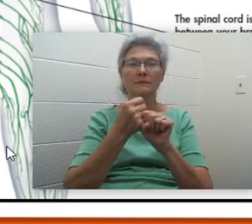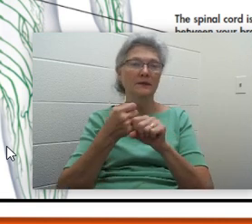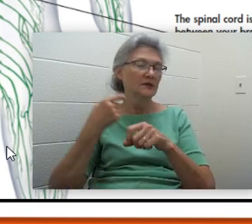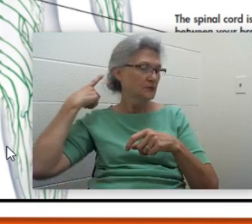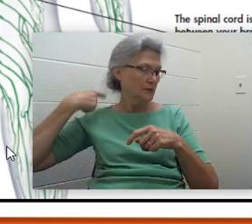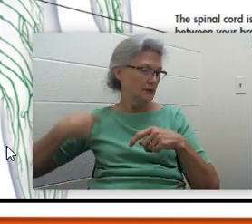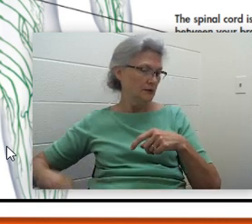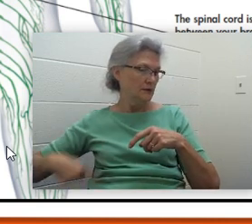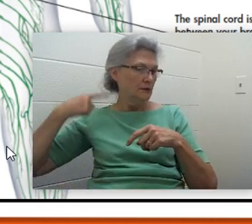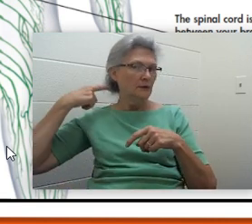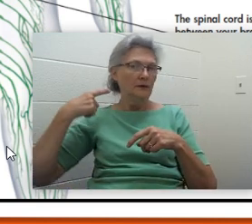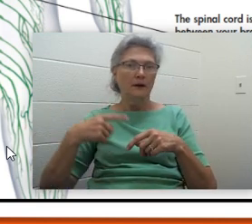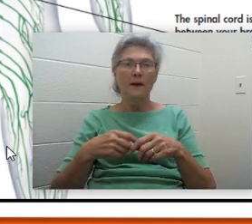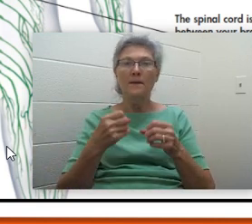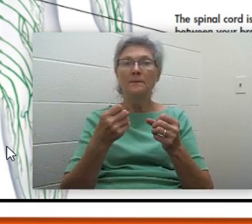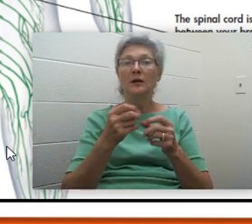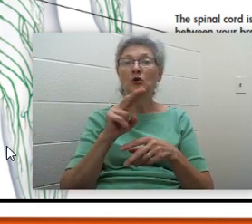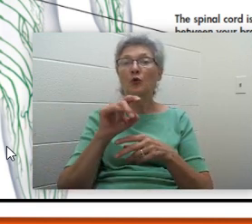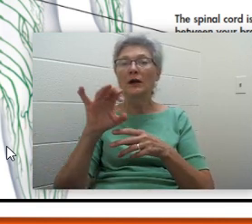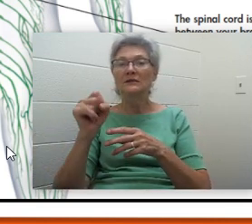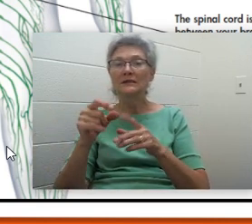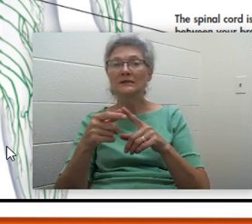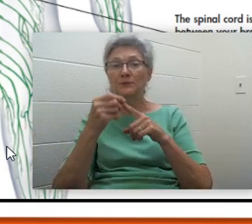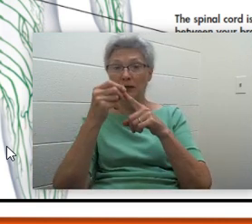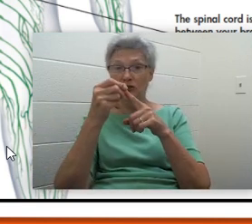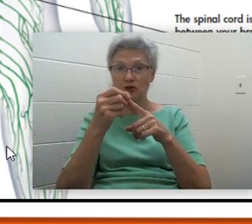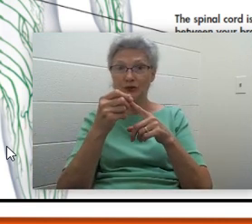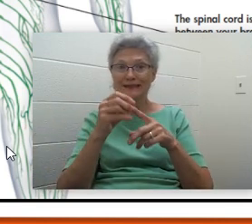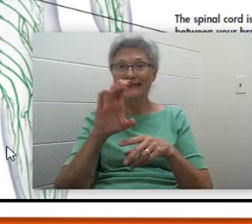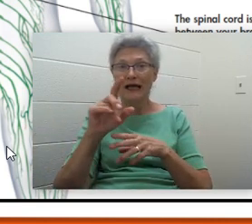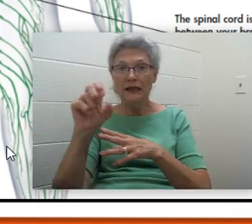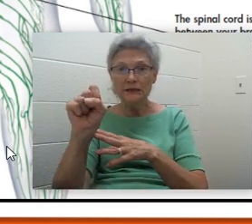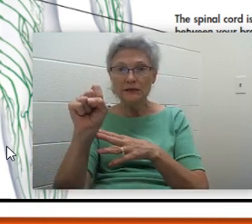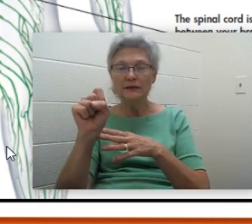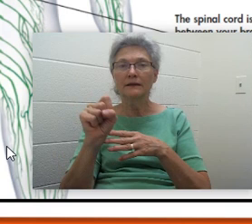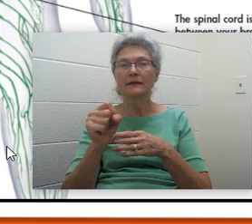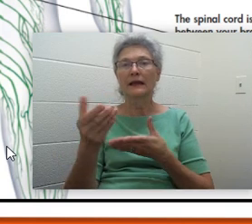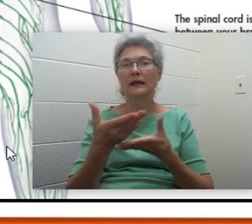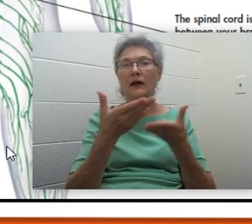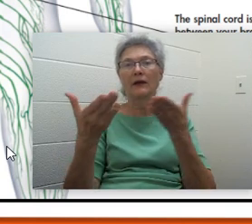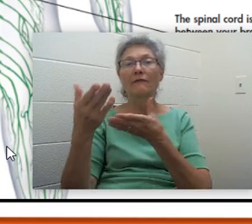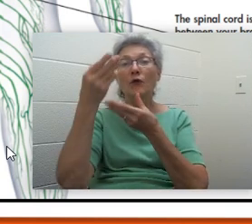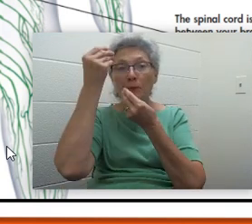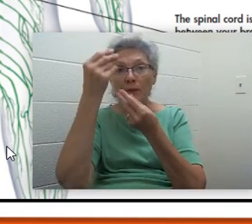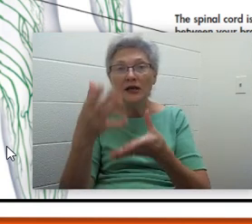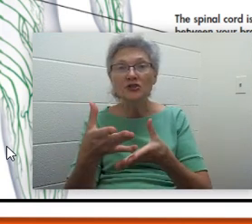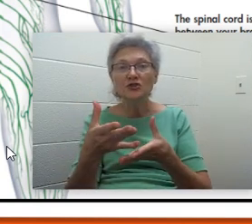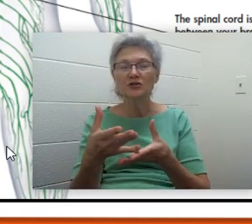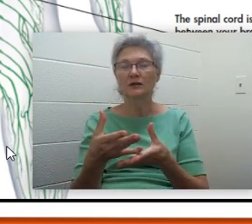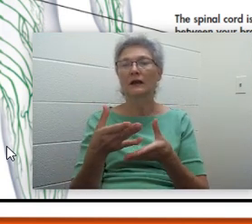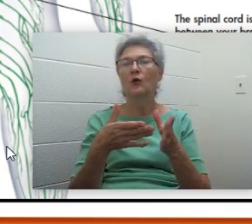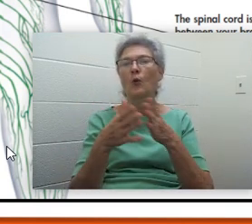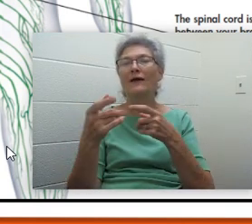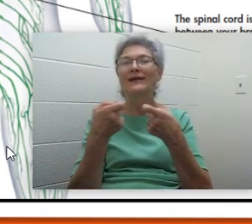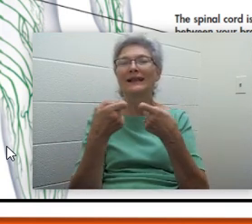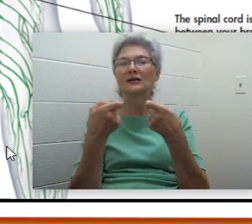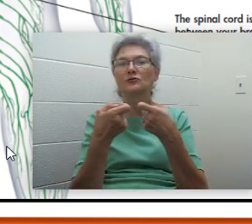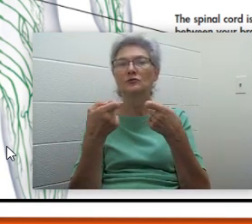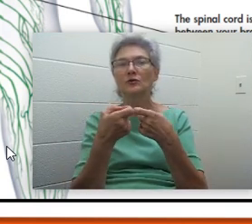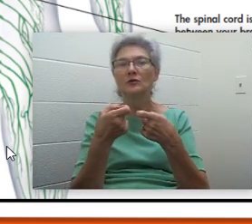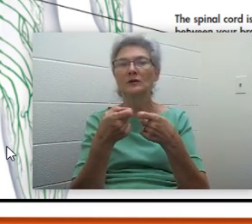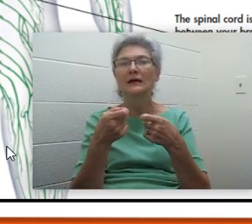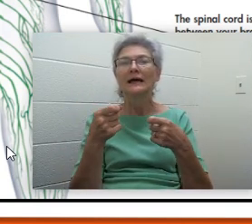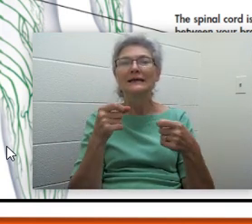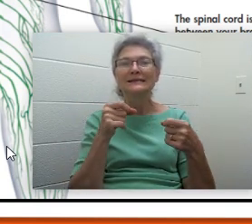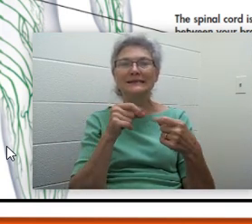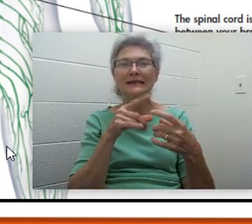cord. Neurons are specialized cells. They carry information in the form of electrical signals.